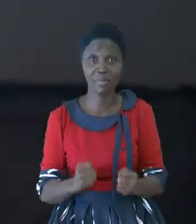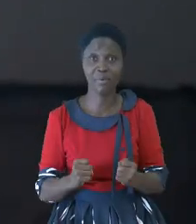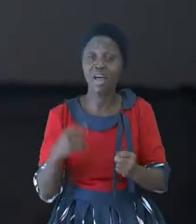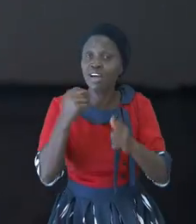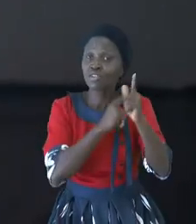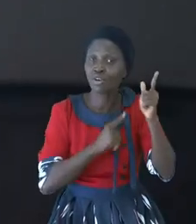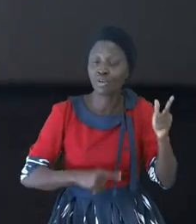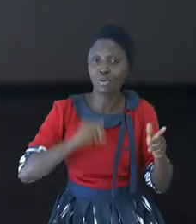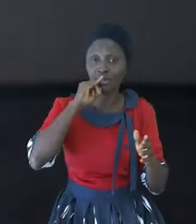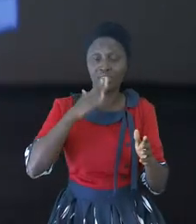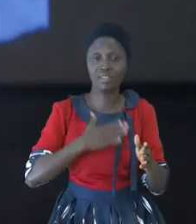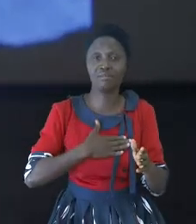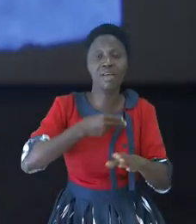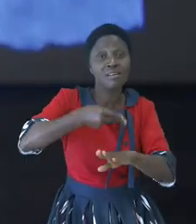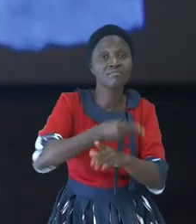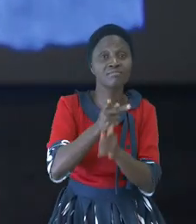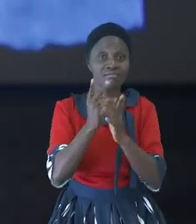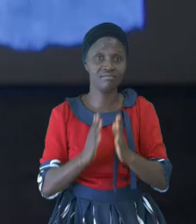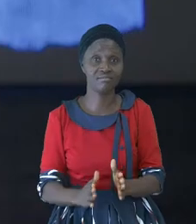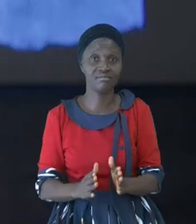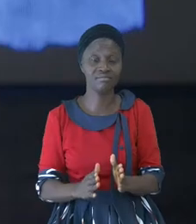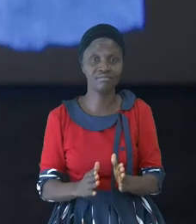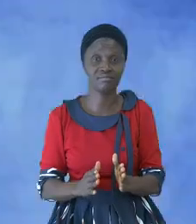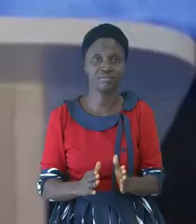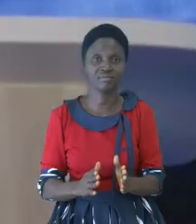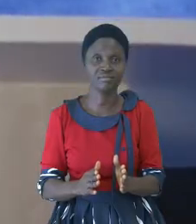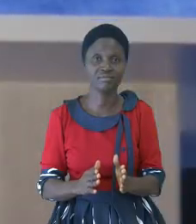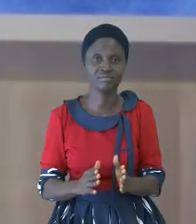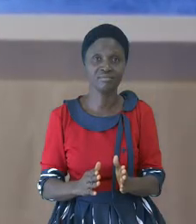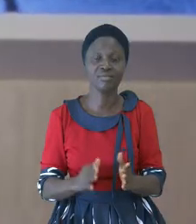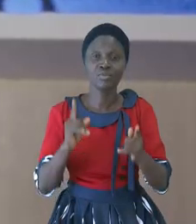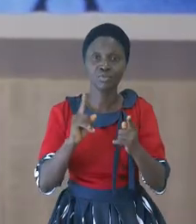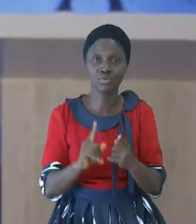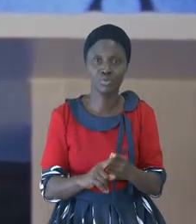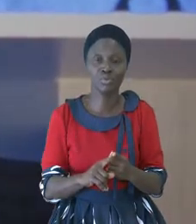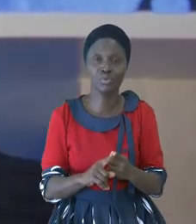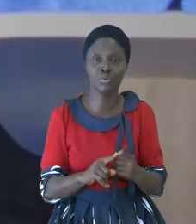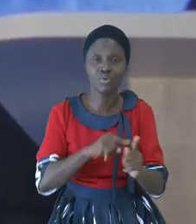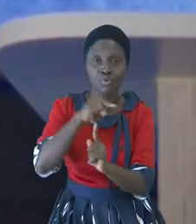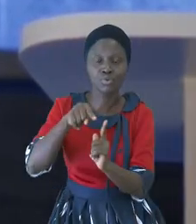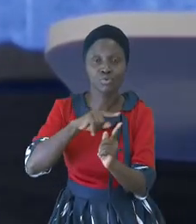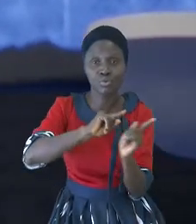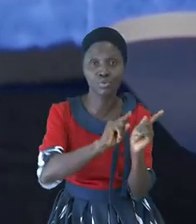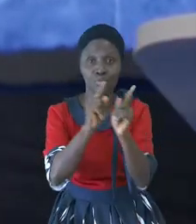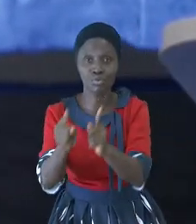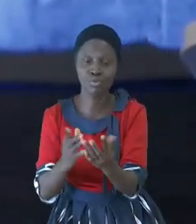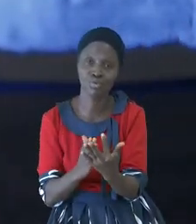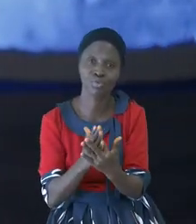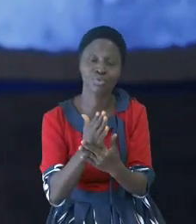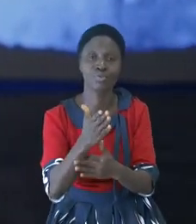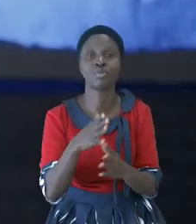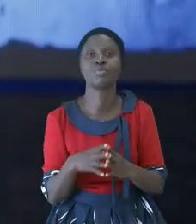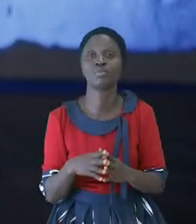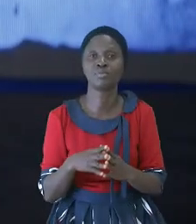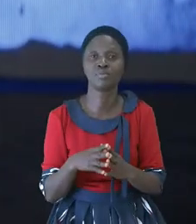my shepherd and I will not lack the faith to pull through and to bulldoze my way through,